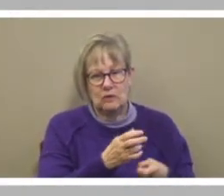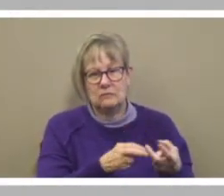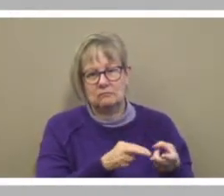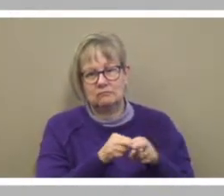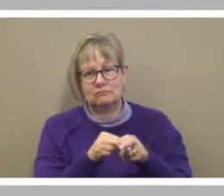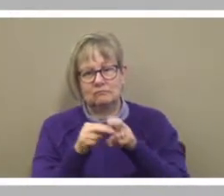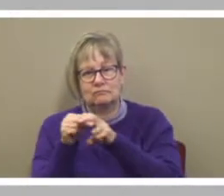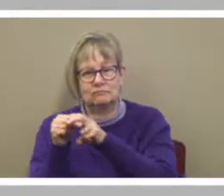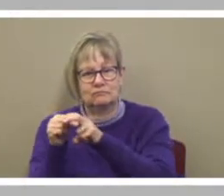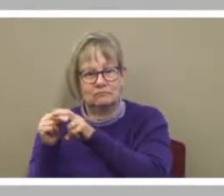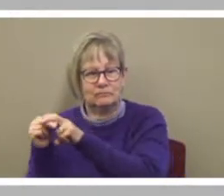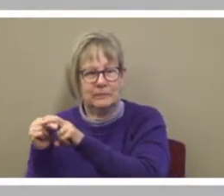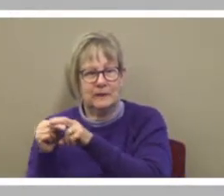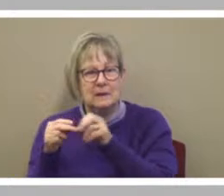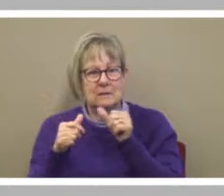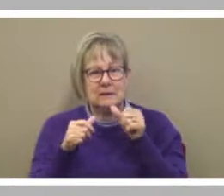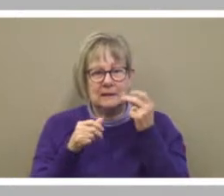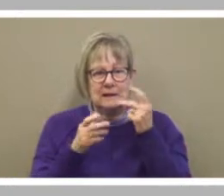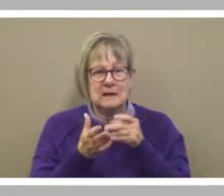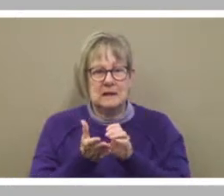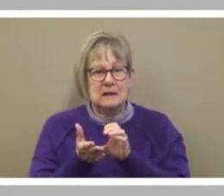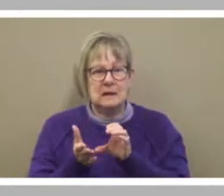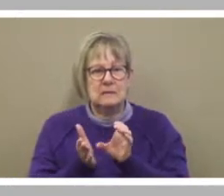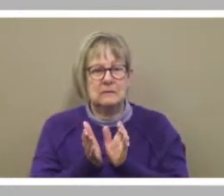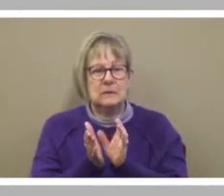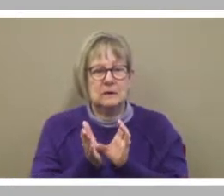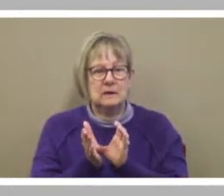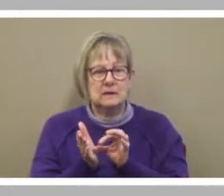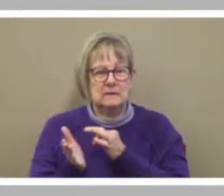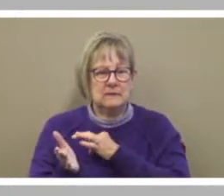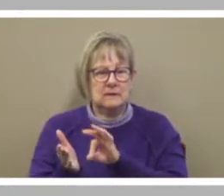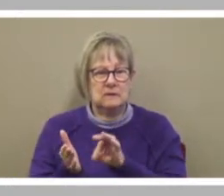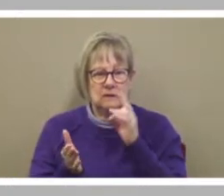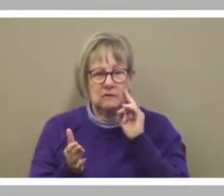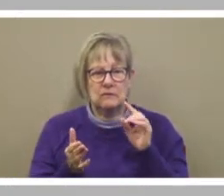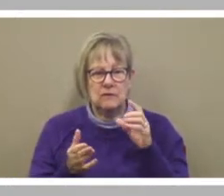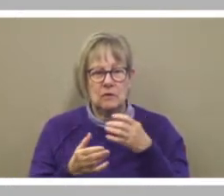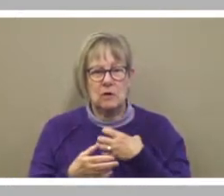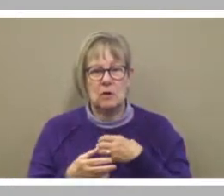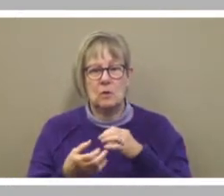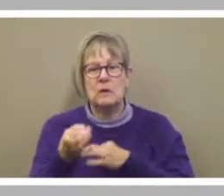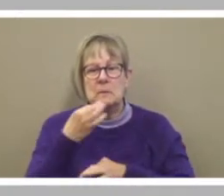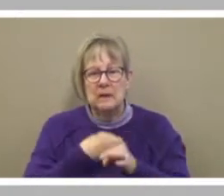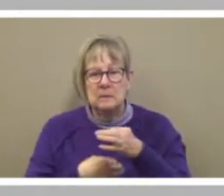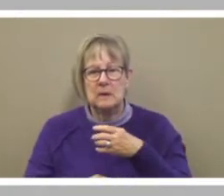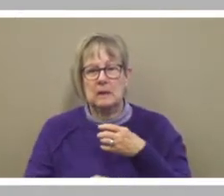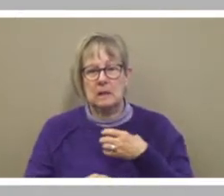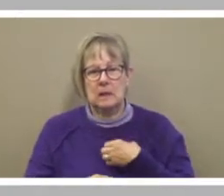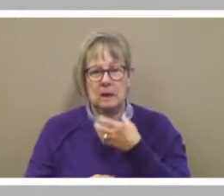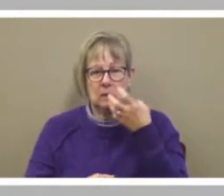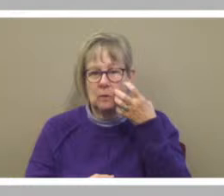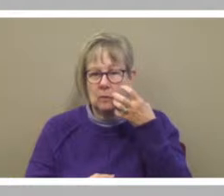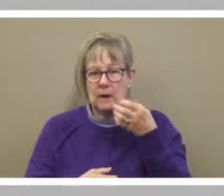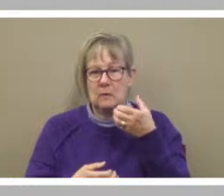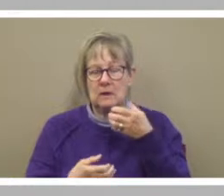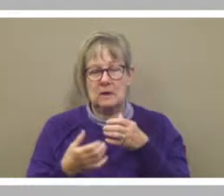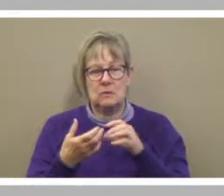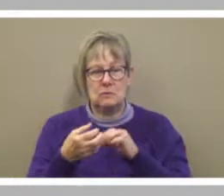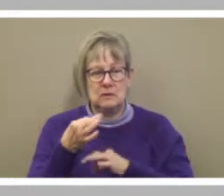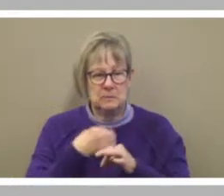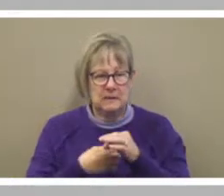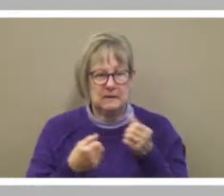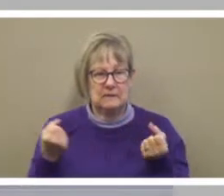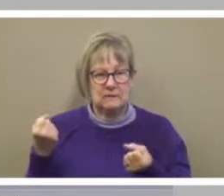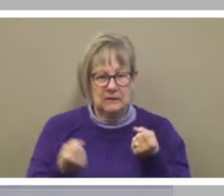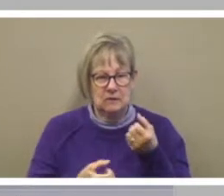fund investment for replacement, radio replacement, vehicle replacement, as well as continue to leverage grants where